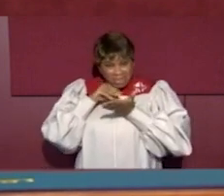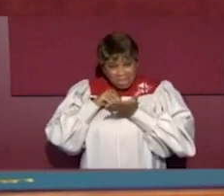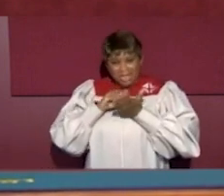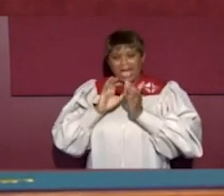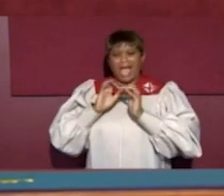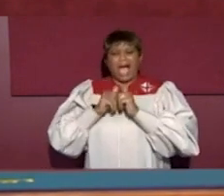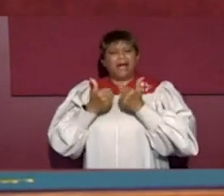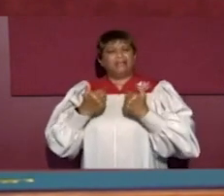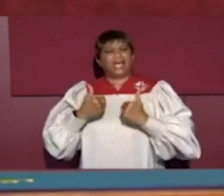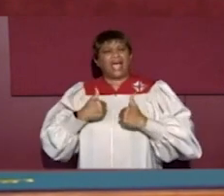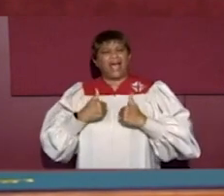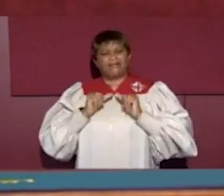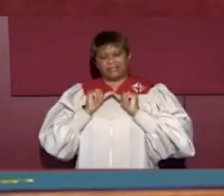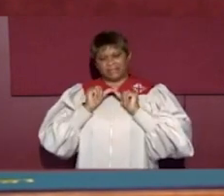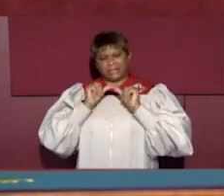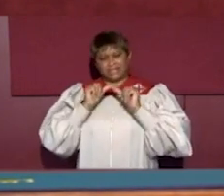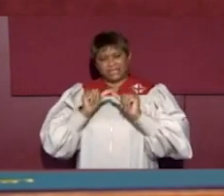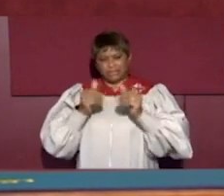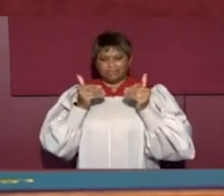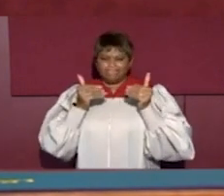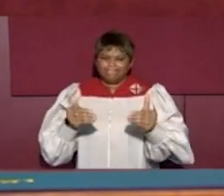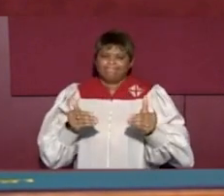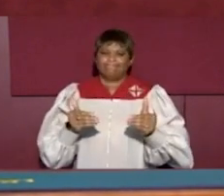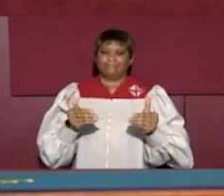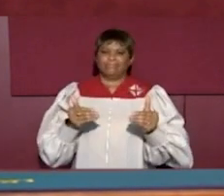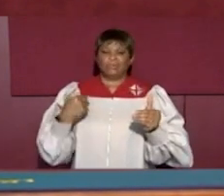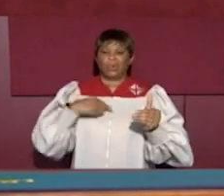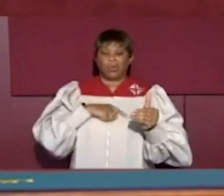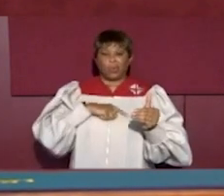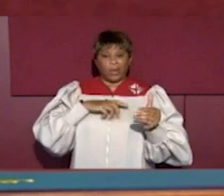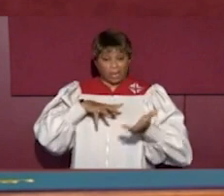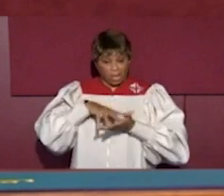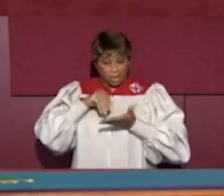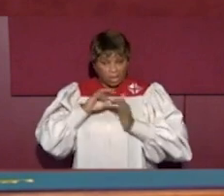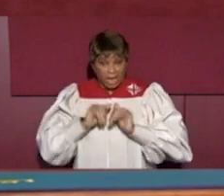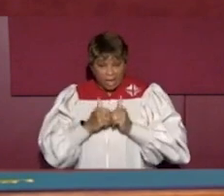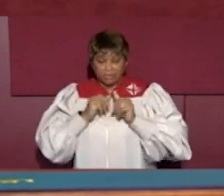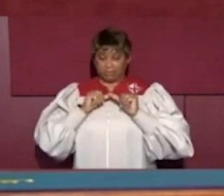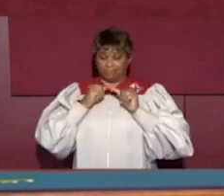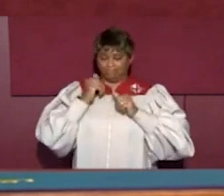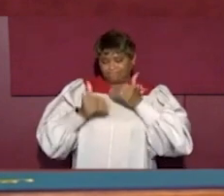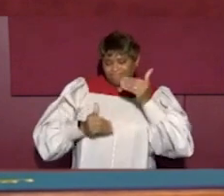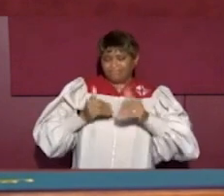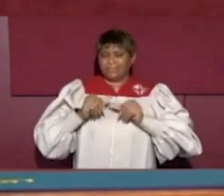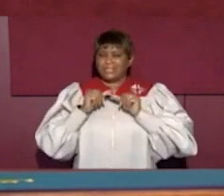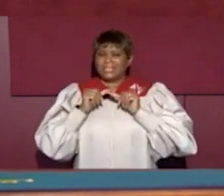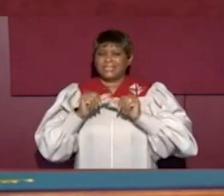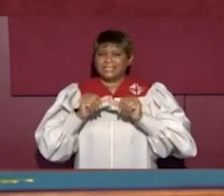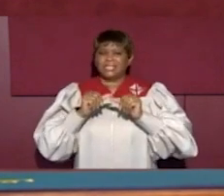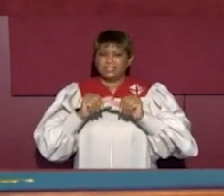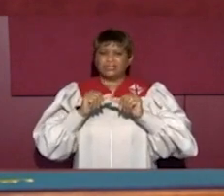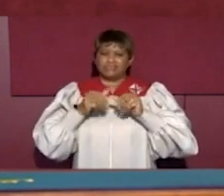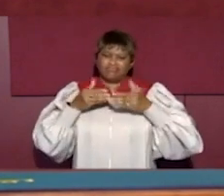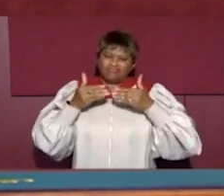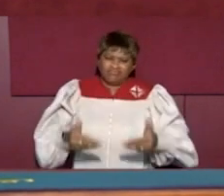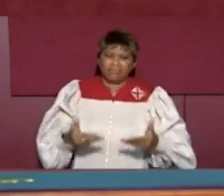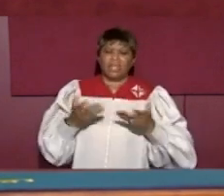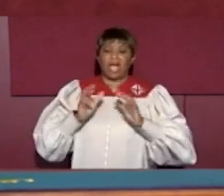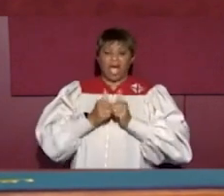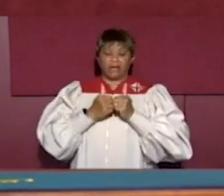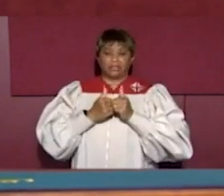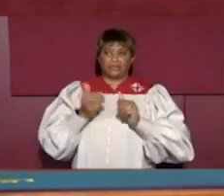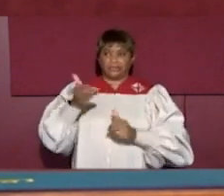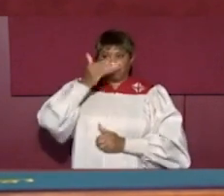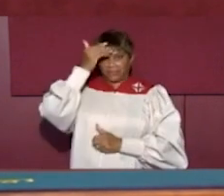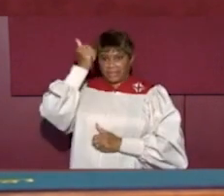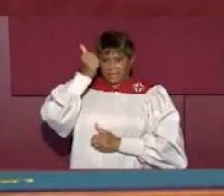how to have a continued press. We're learning how to continue to reach forward. We're learning how to